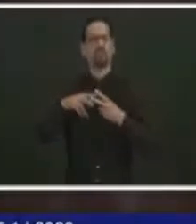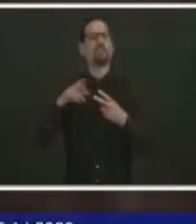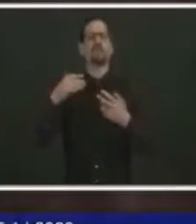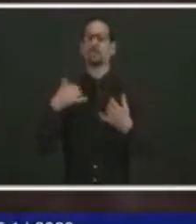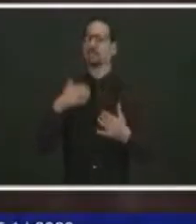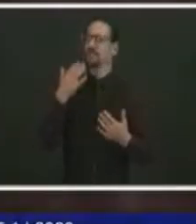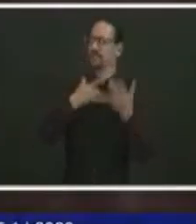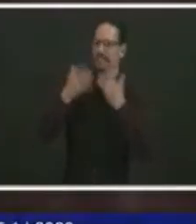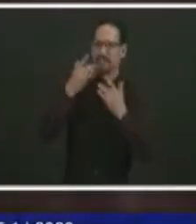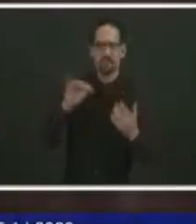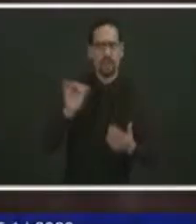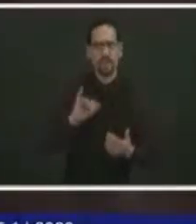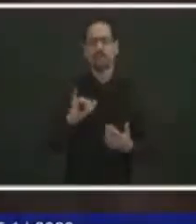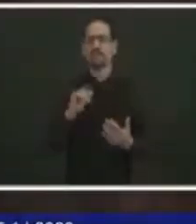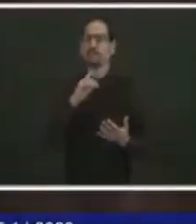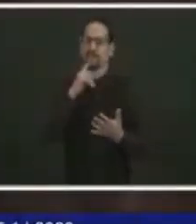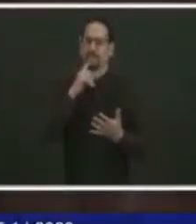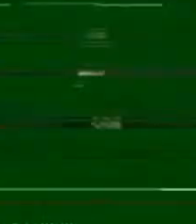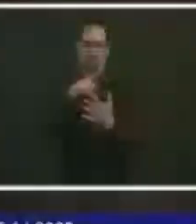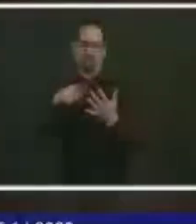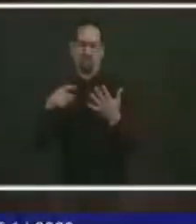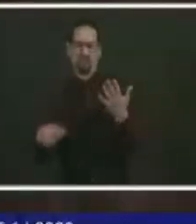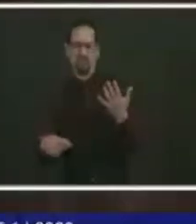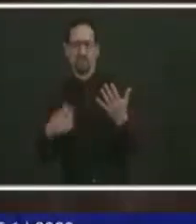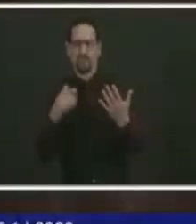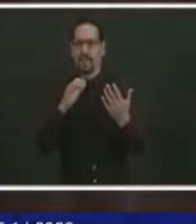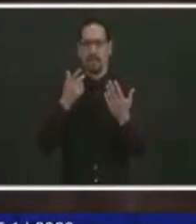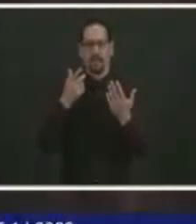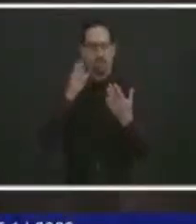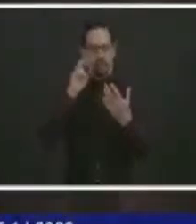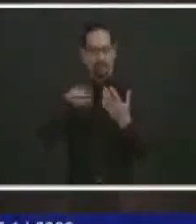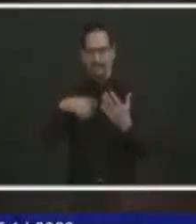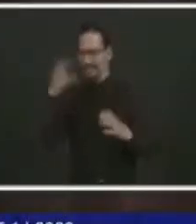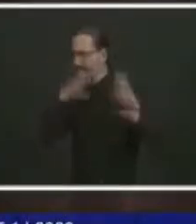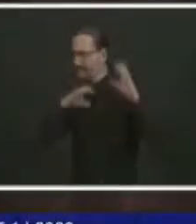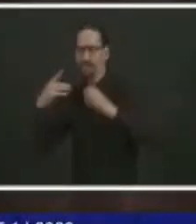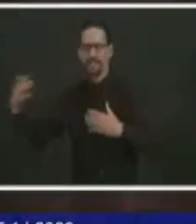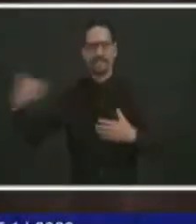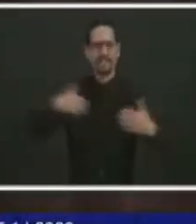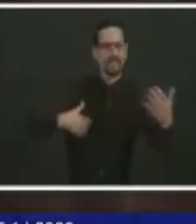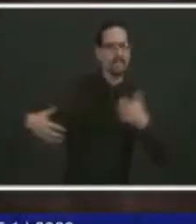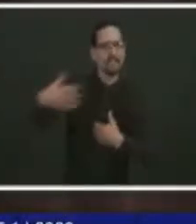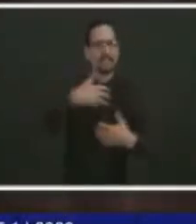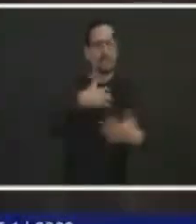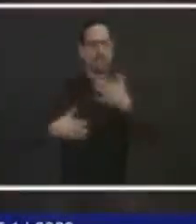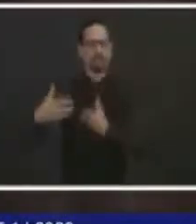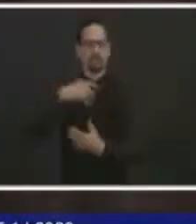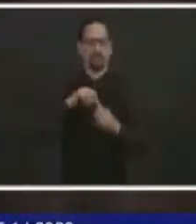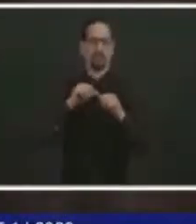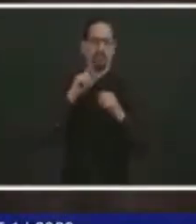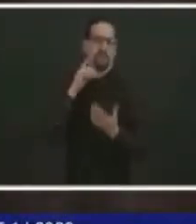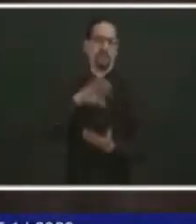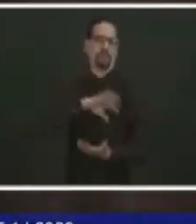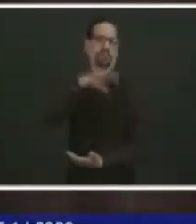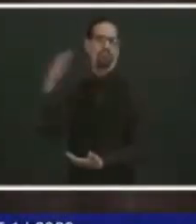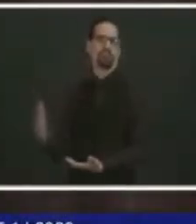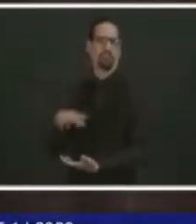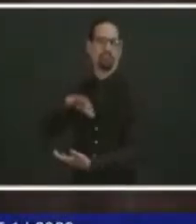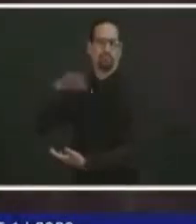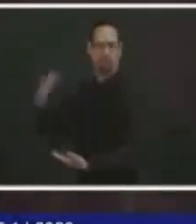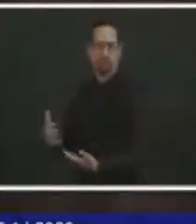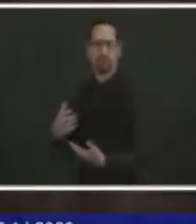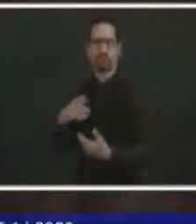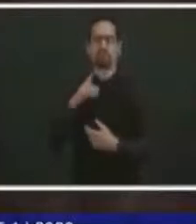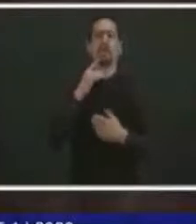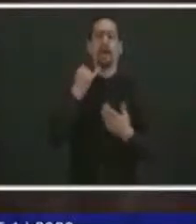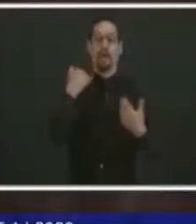in finding where we can get additional access to supplies. As we get it, once we have enough, we're sharing, but